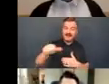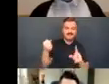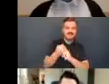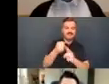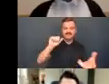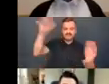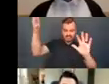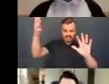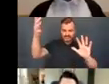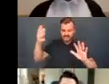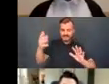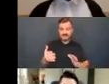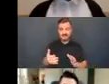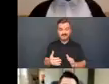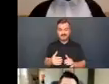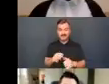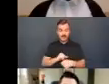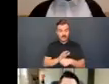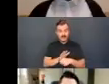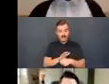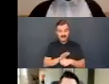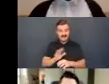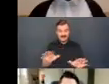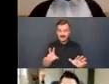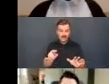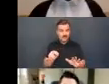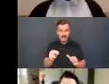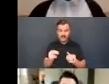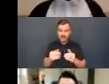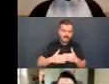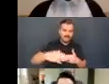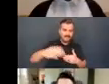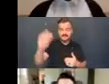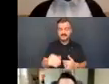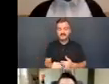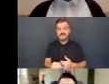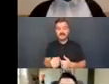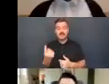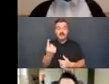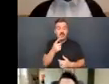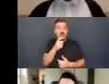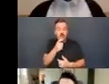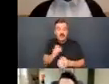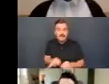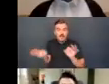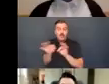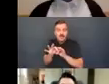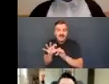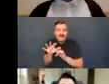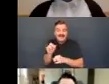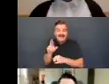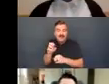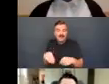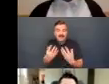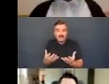people who are essential caregivers, be, be essential and can be just one. It can be a person who can be